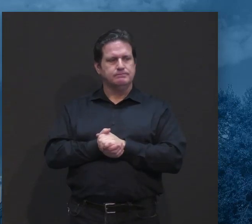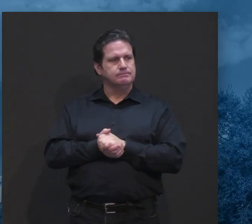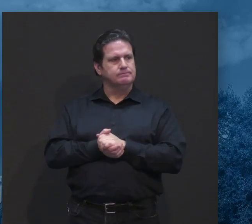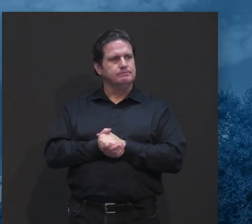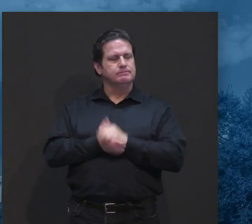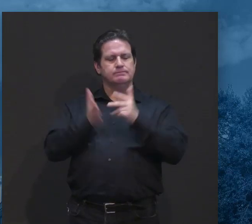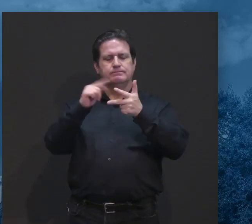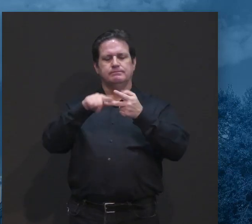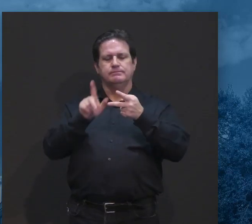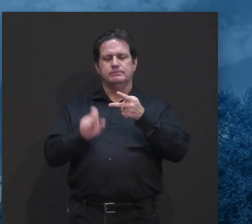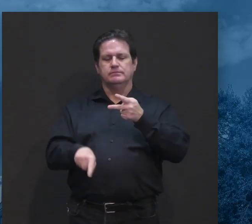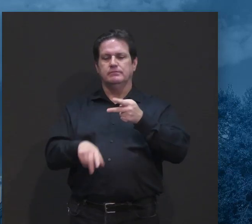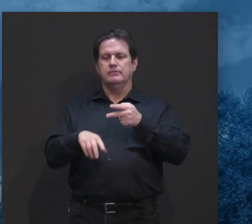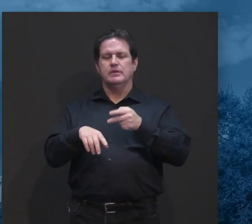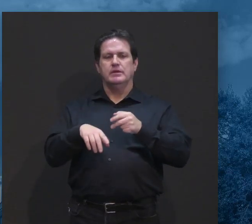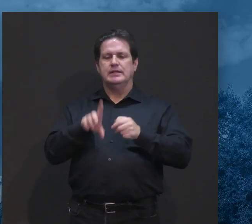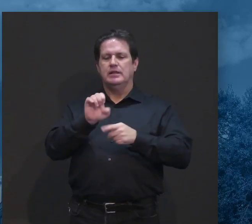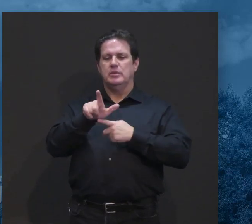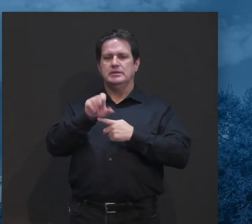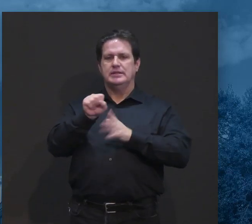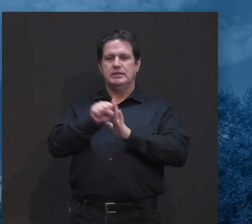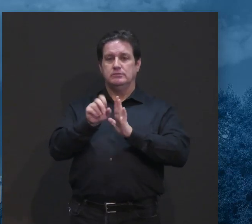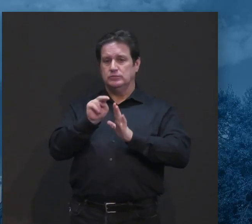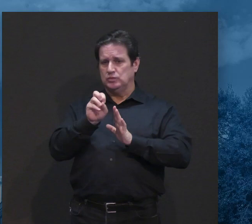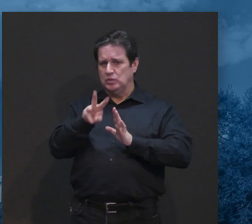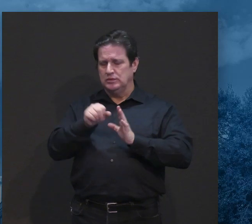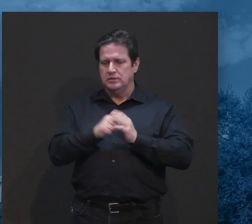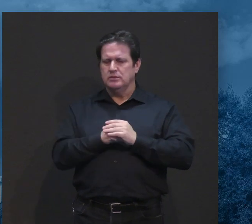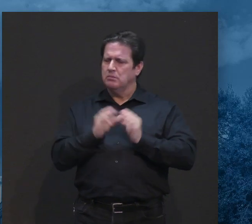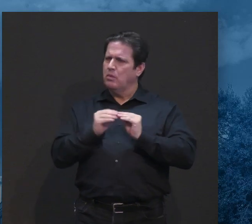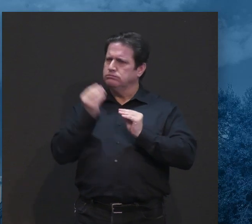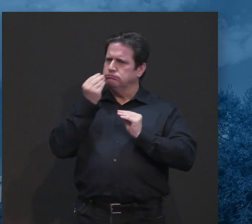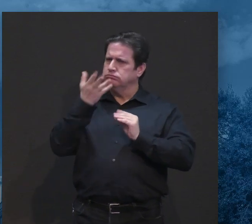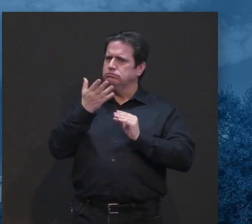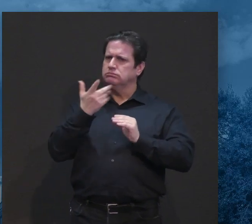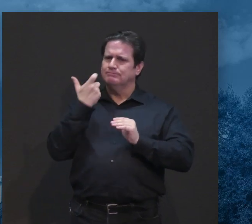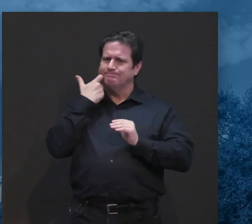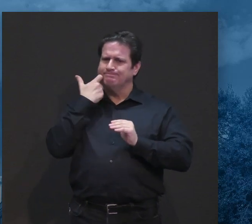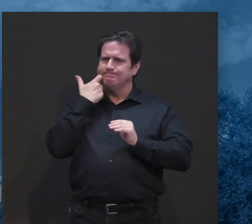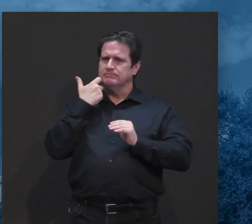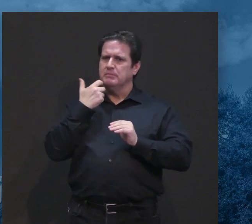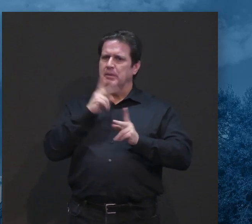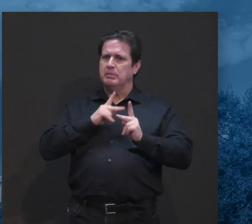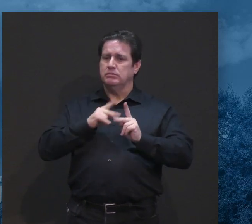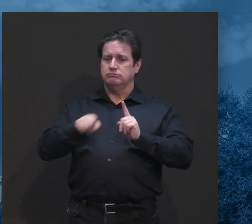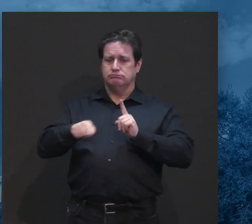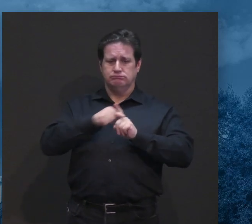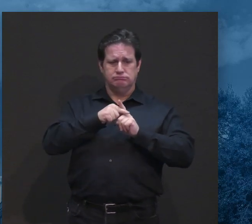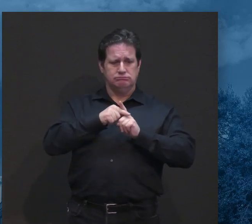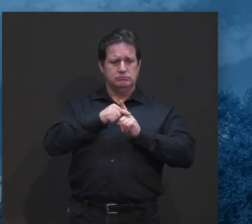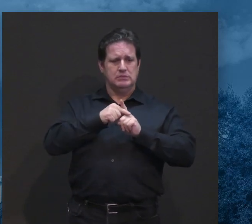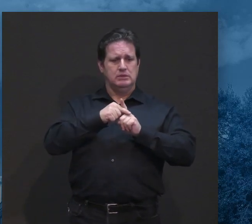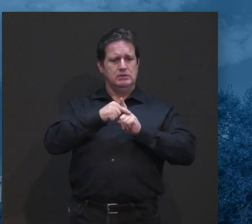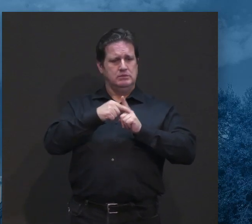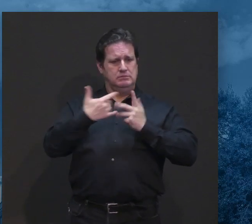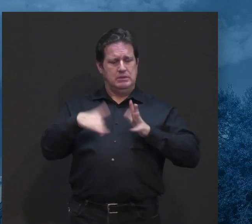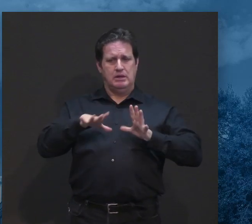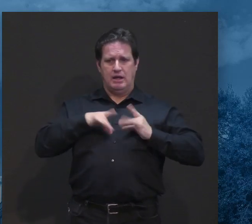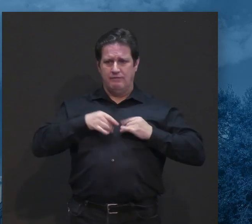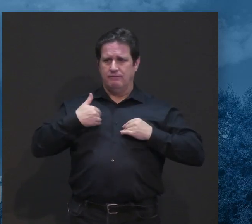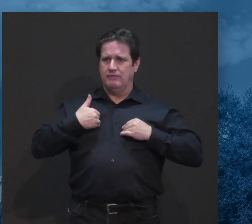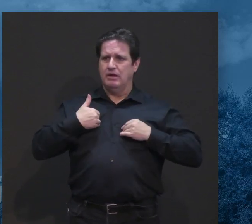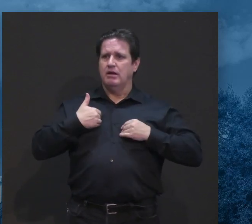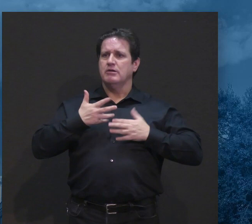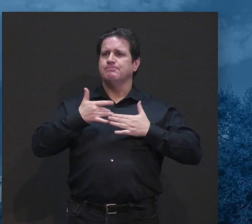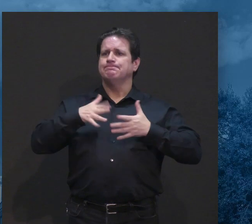Next question's from Tim Mastro at Delaware State News. More information is coming out on COVID-19 long haulers as seen on 60 Minutes